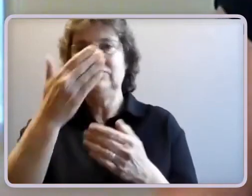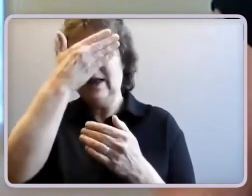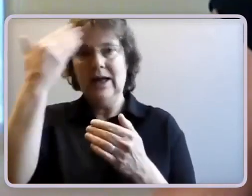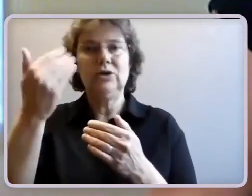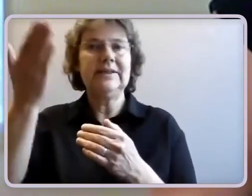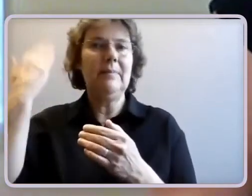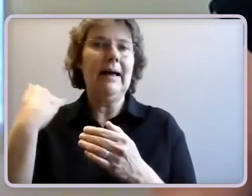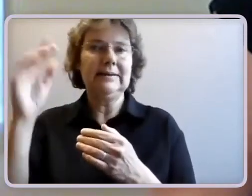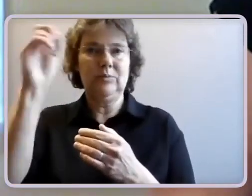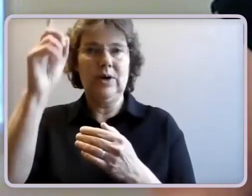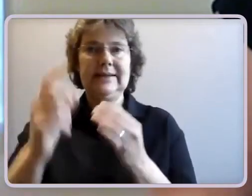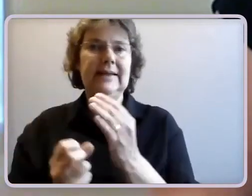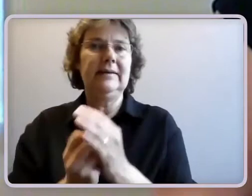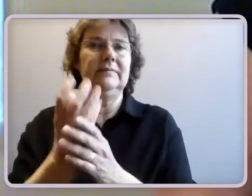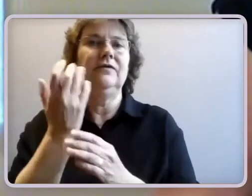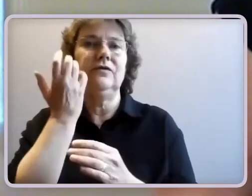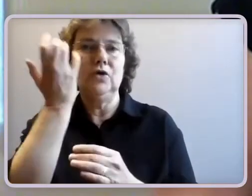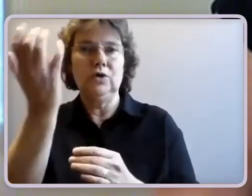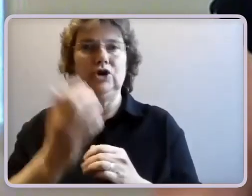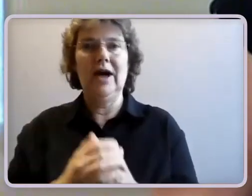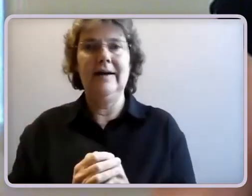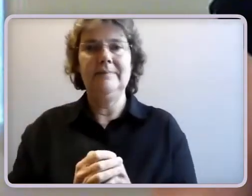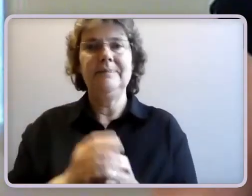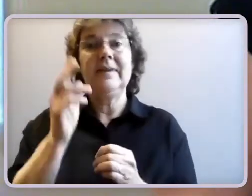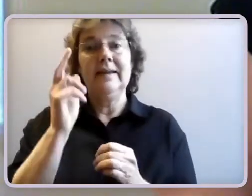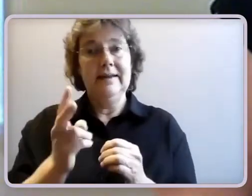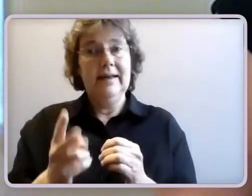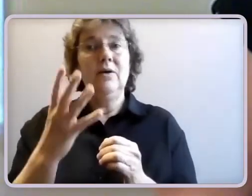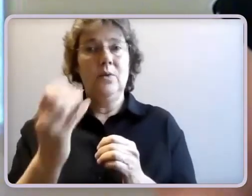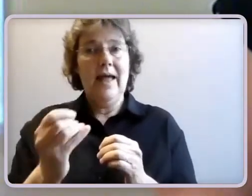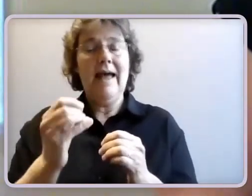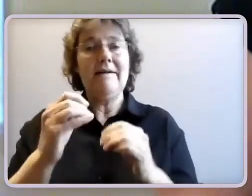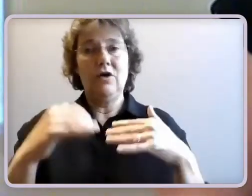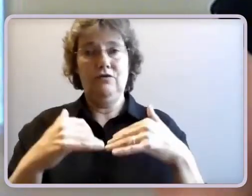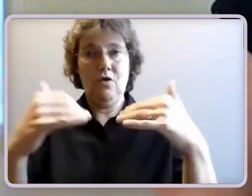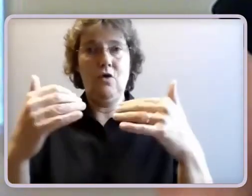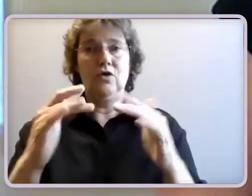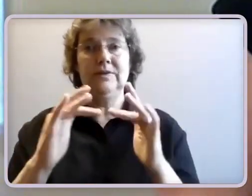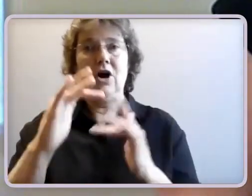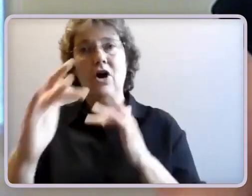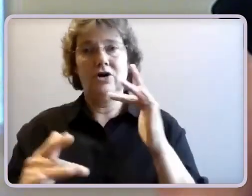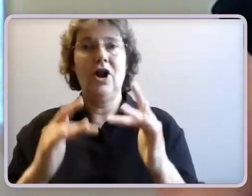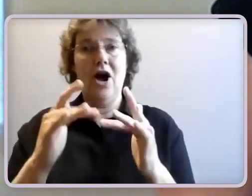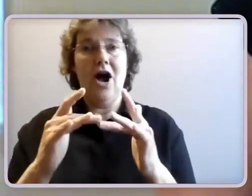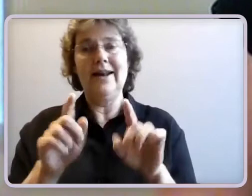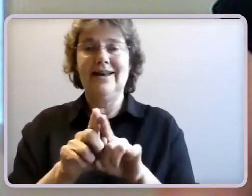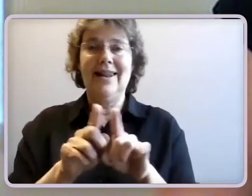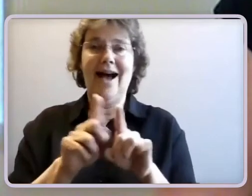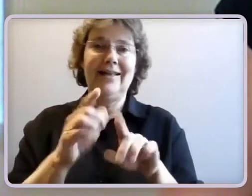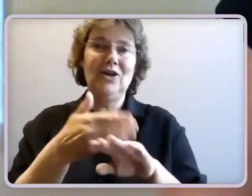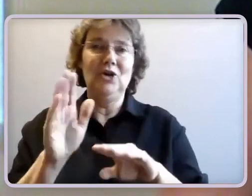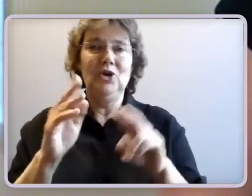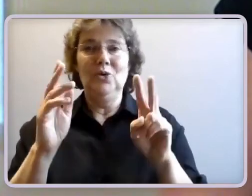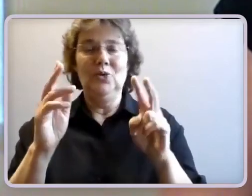Once again, we are delivering these forums online in this new format due to the new normal we find ourselves in